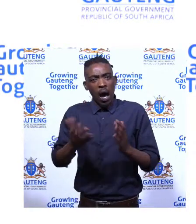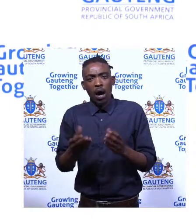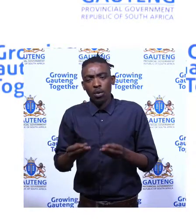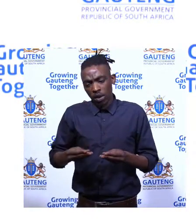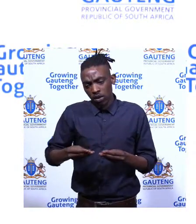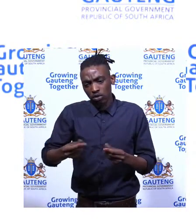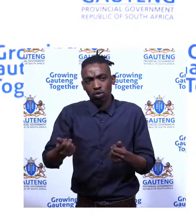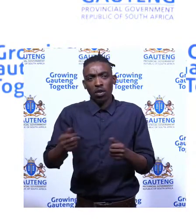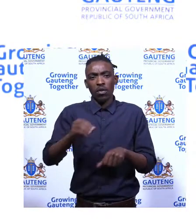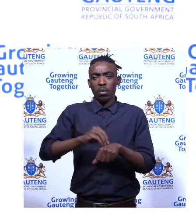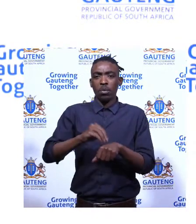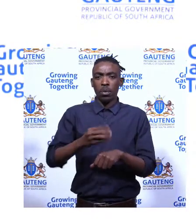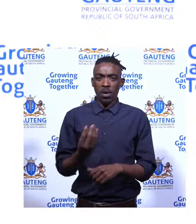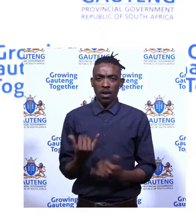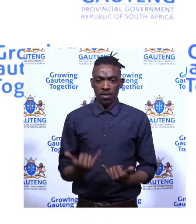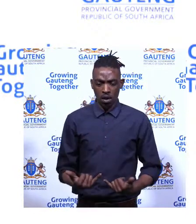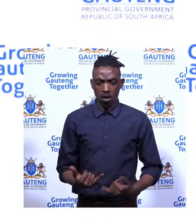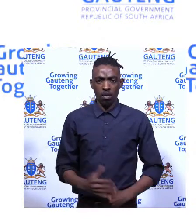Thank you so much.